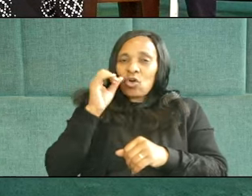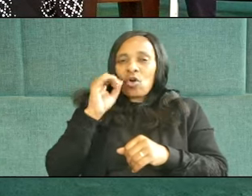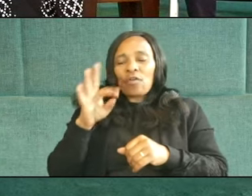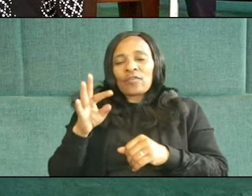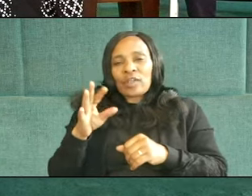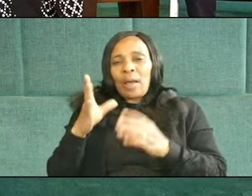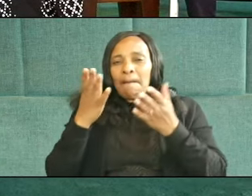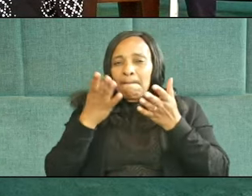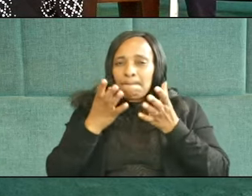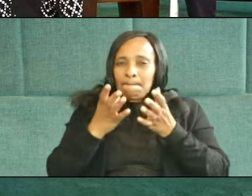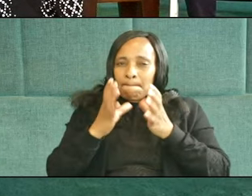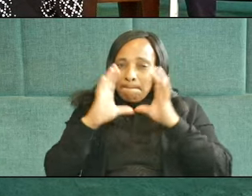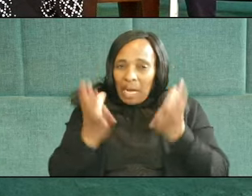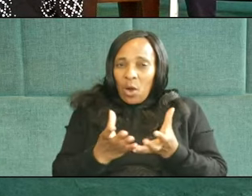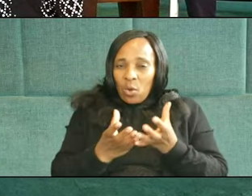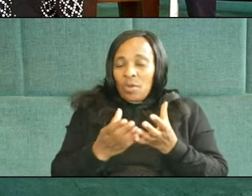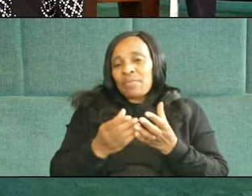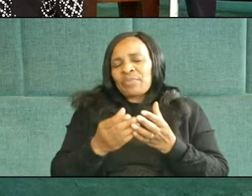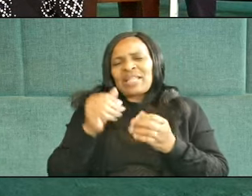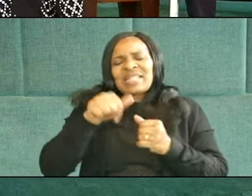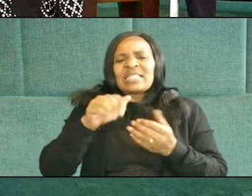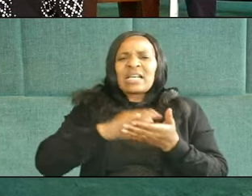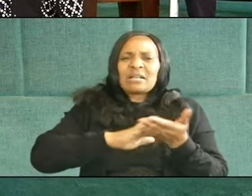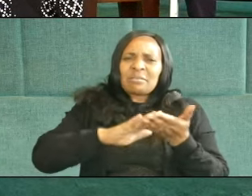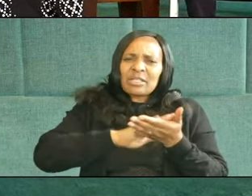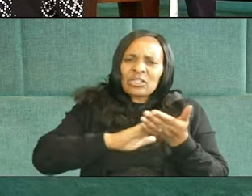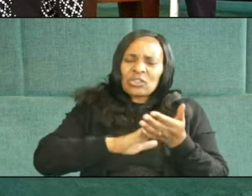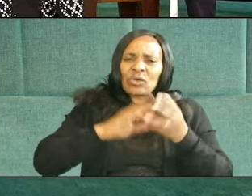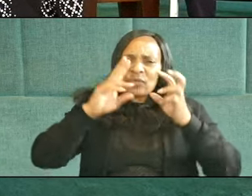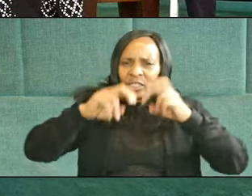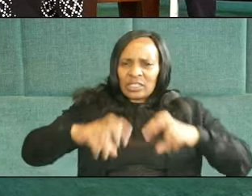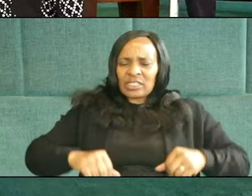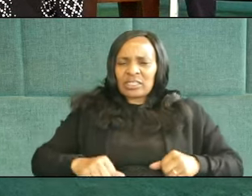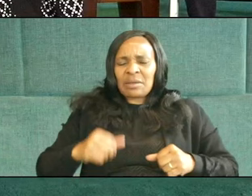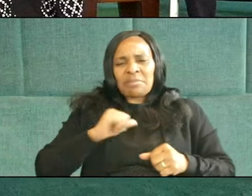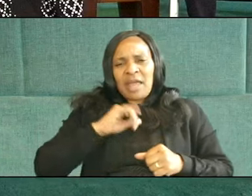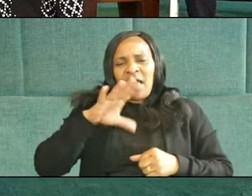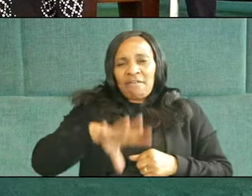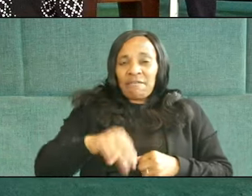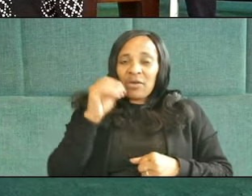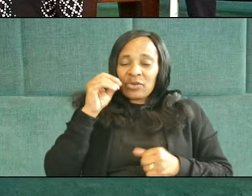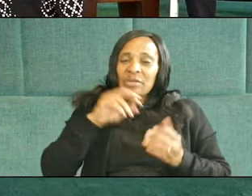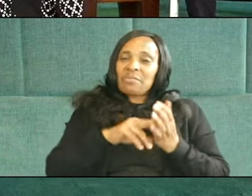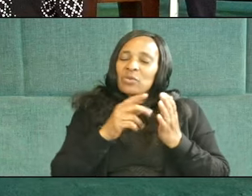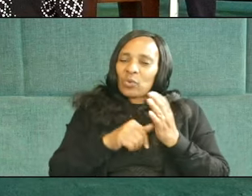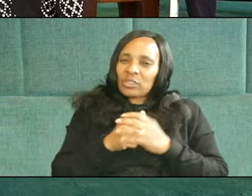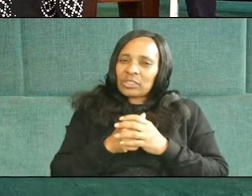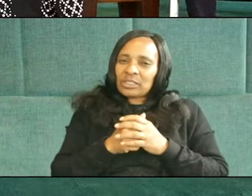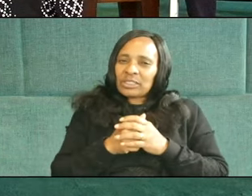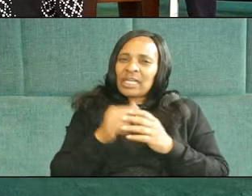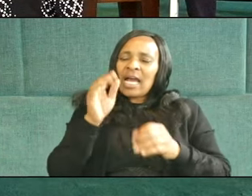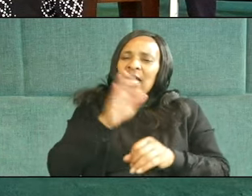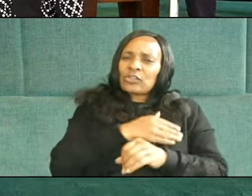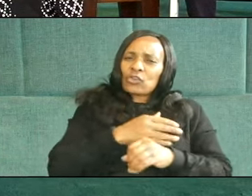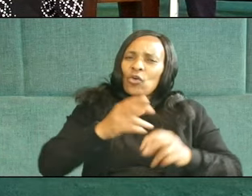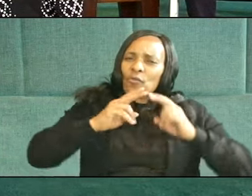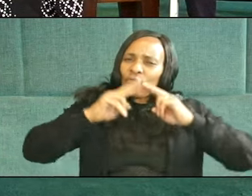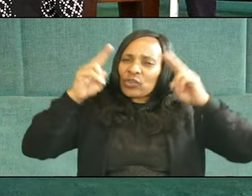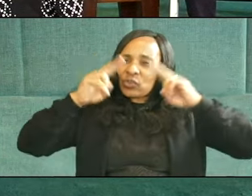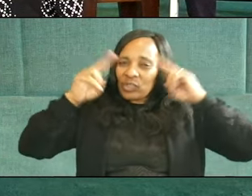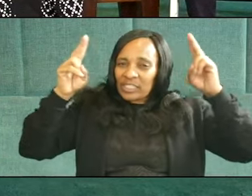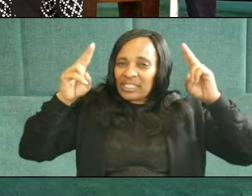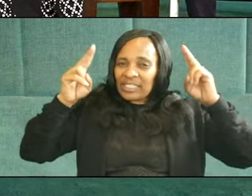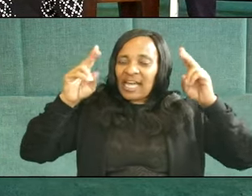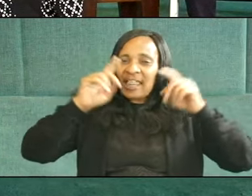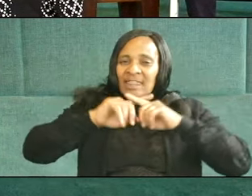yeah. And this basically, I did a bit of research on it, and I found out this means a song of victory, but